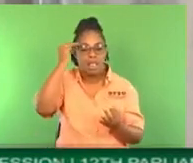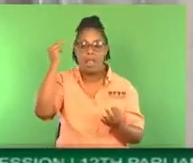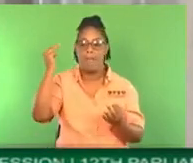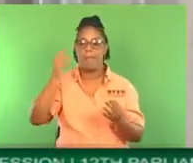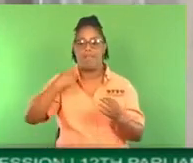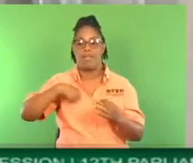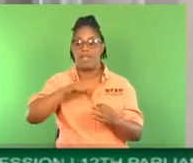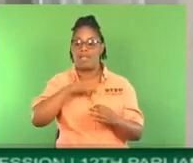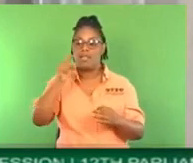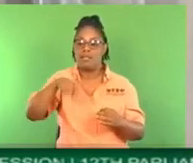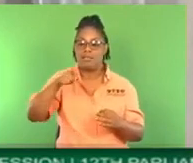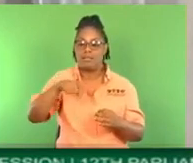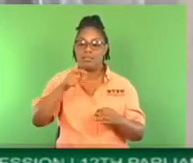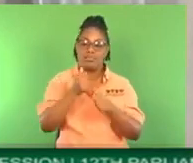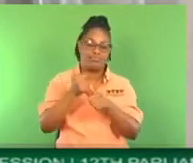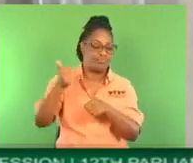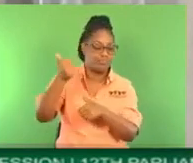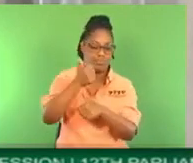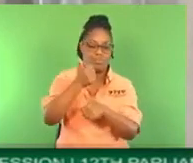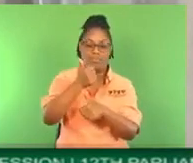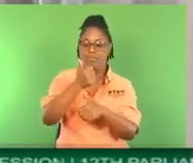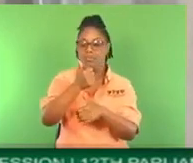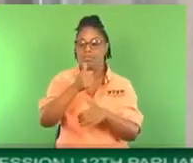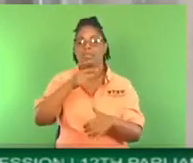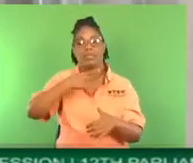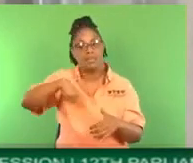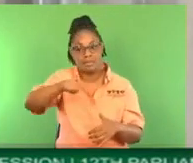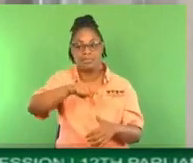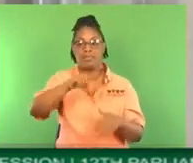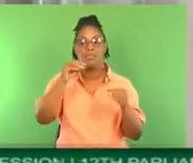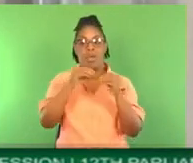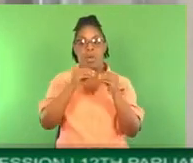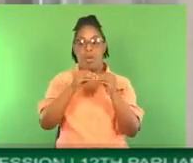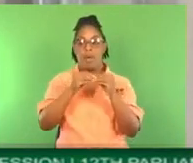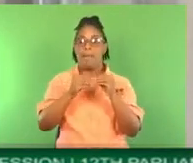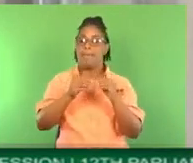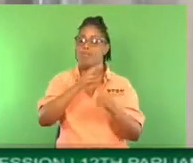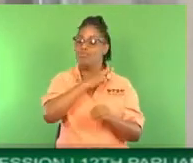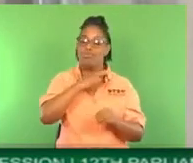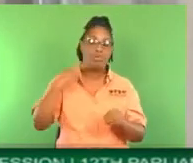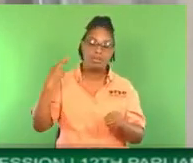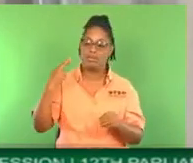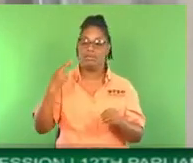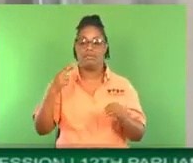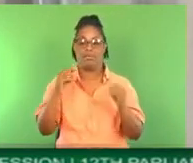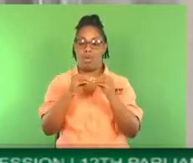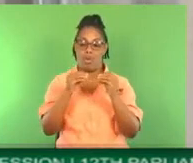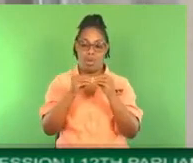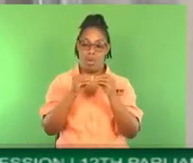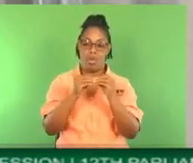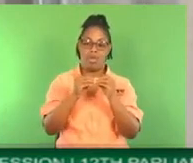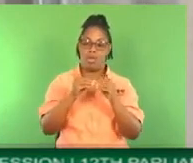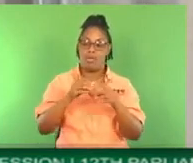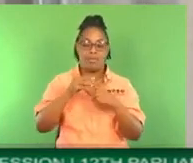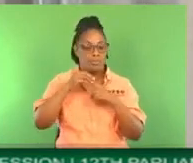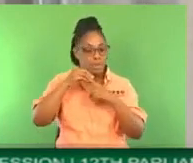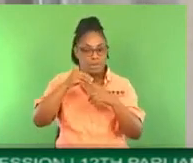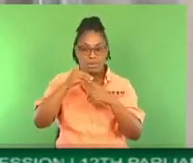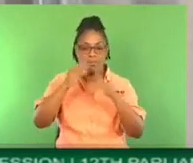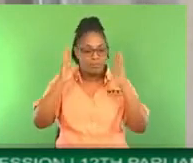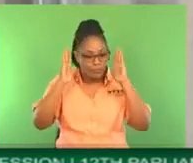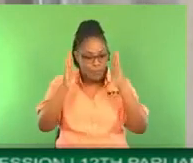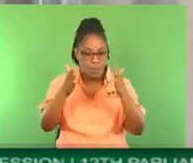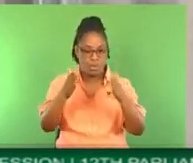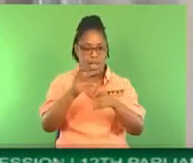our most vulnerable citizens who are in need of specialized medical care. Blame game and